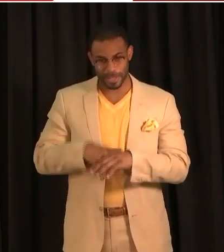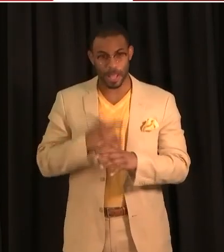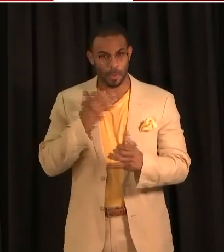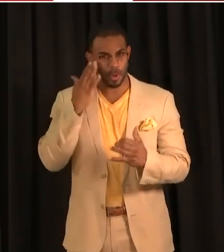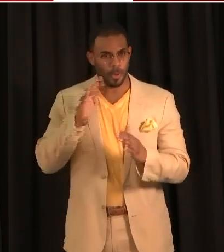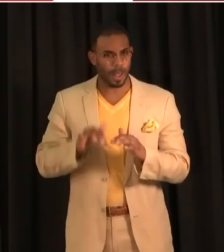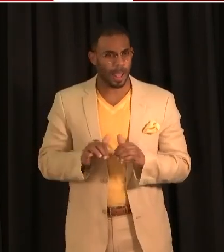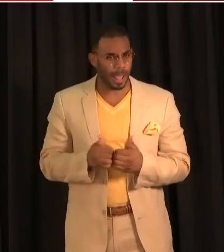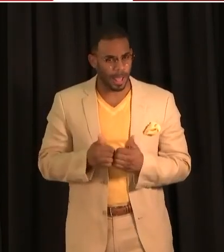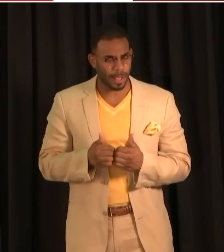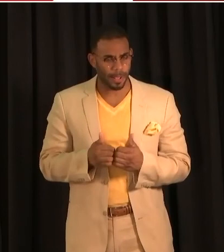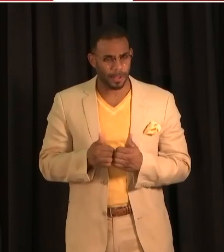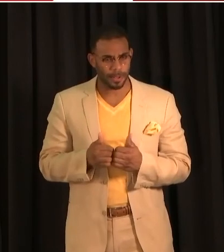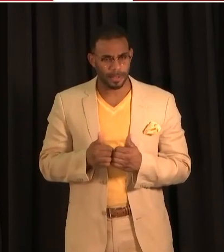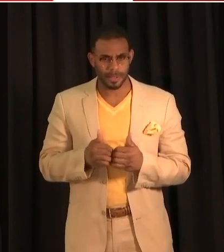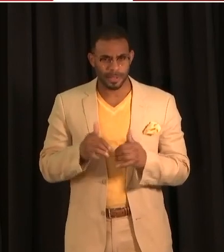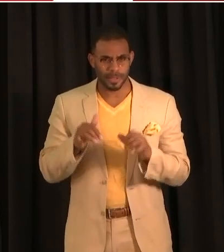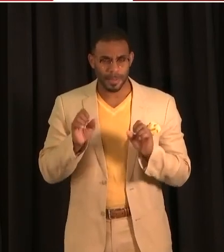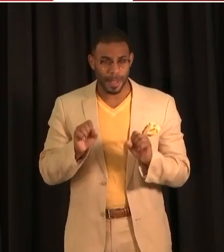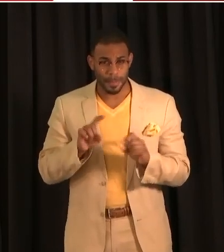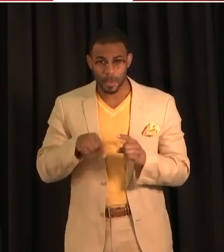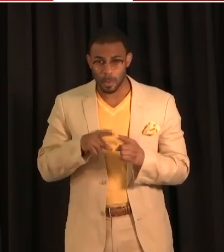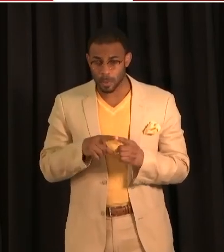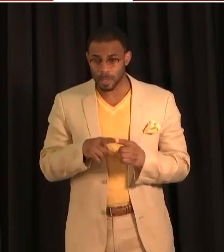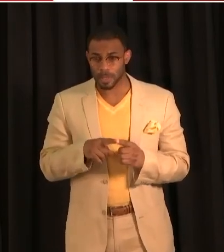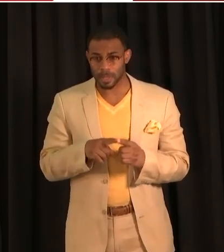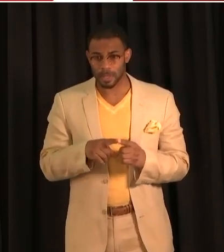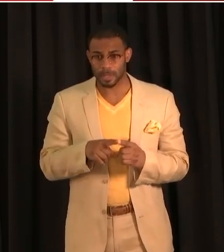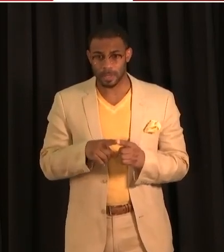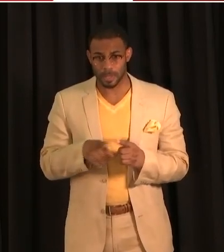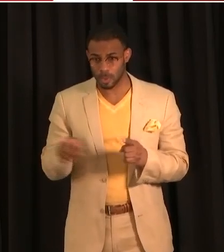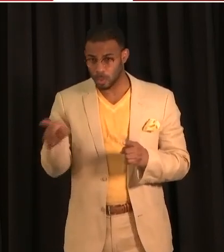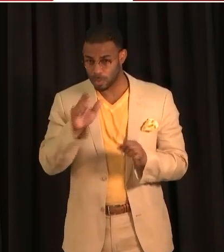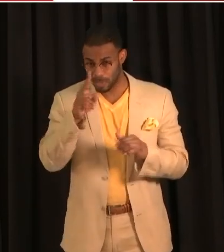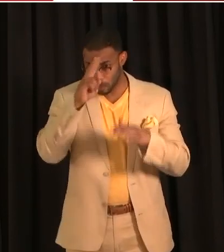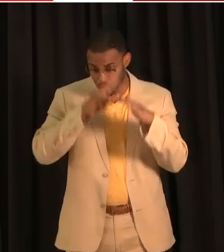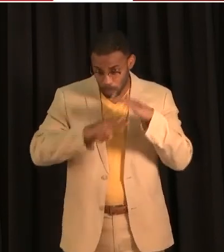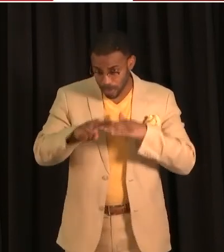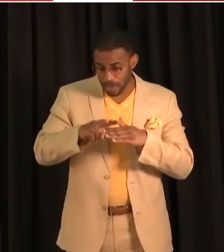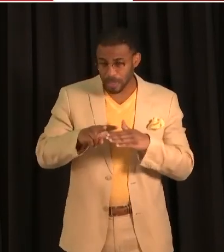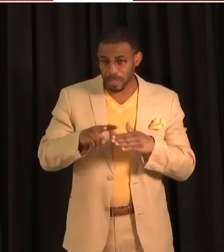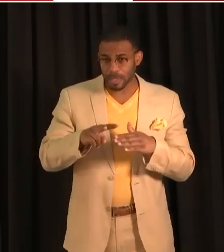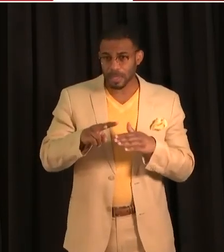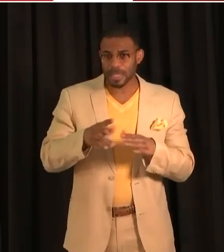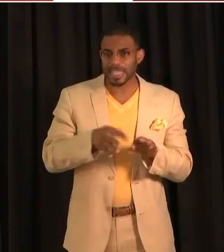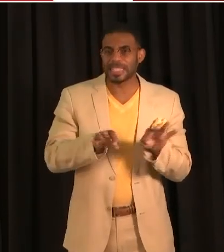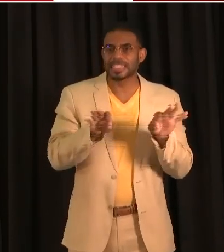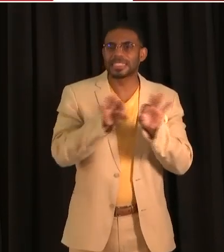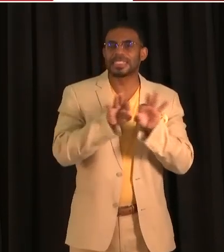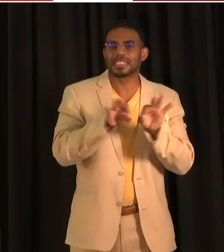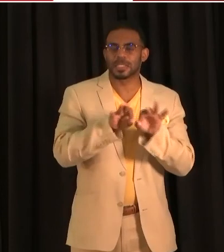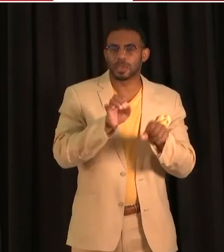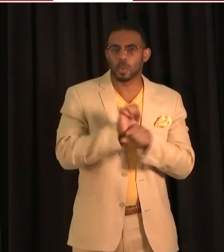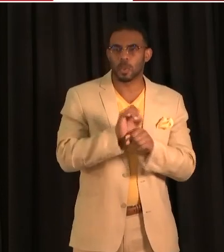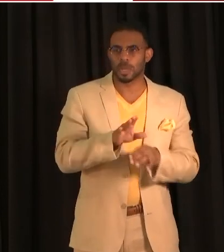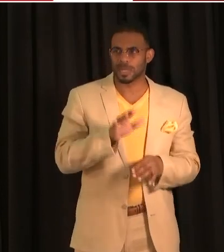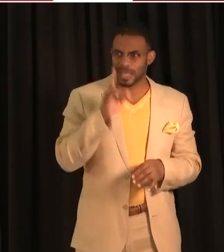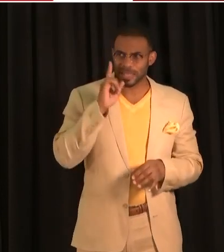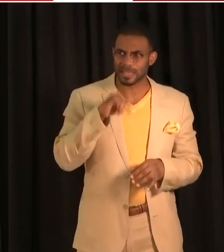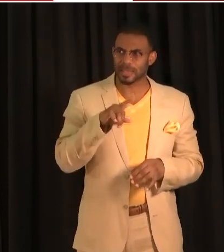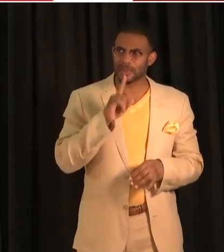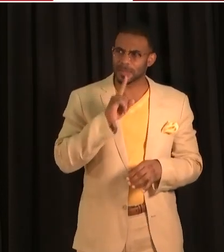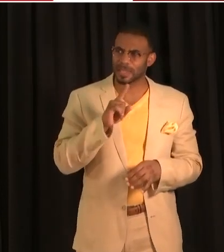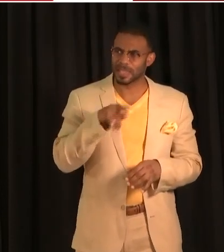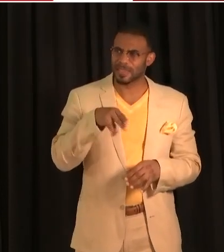know how and possibly when, also if you could predict, essential workers, that is,